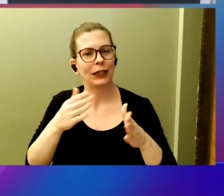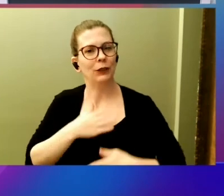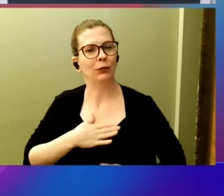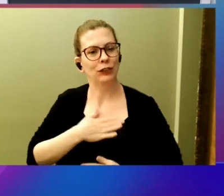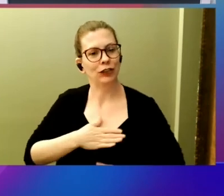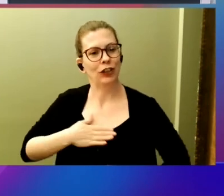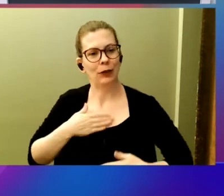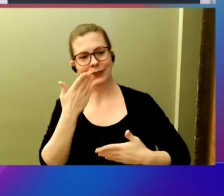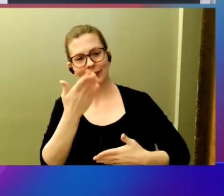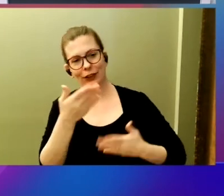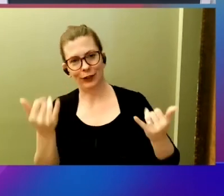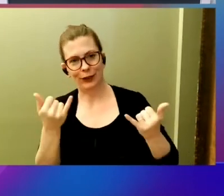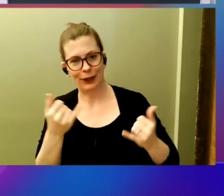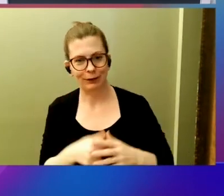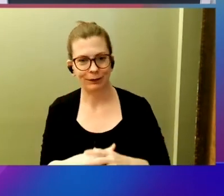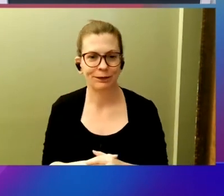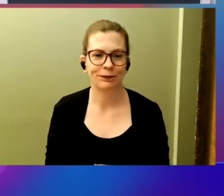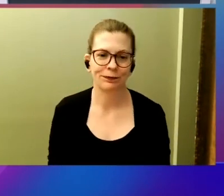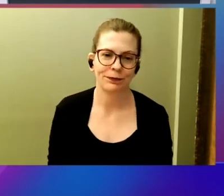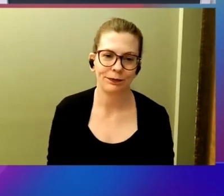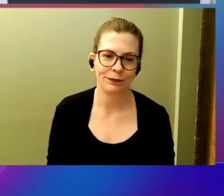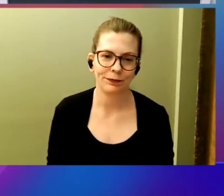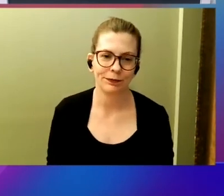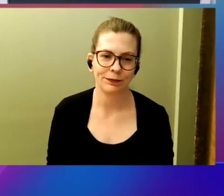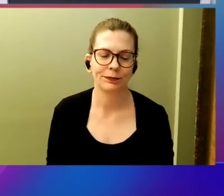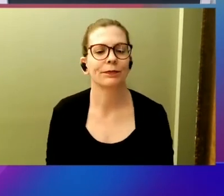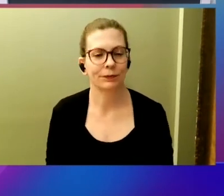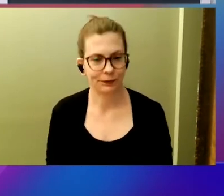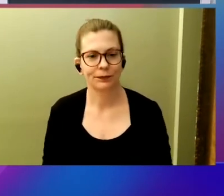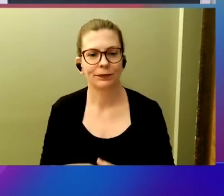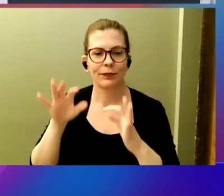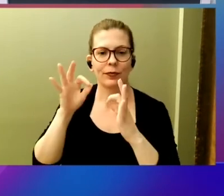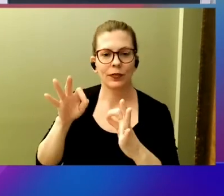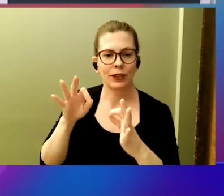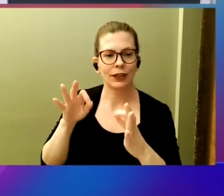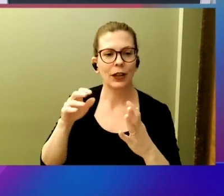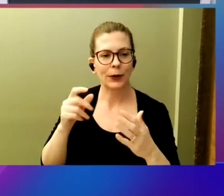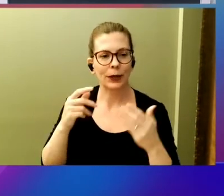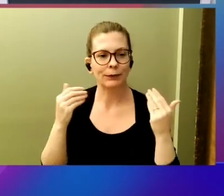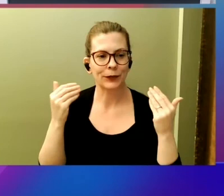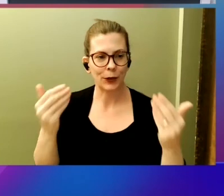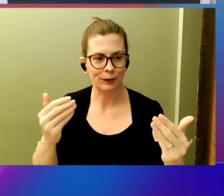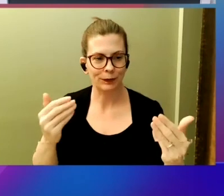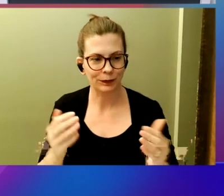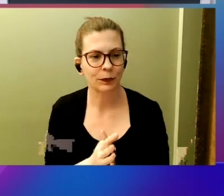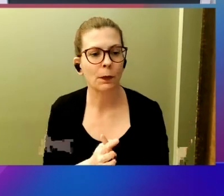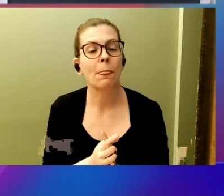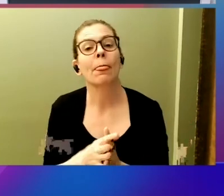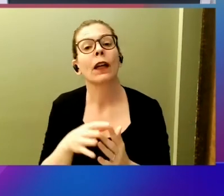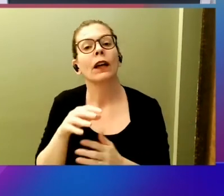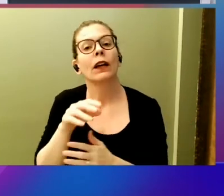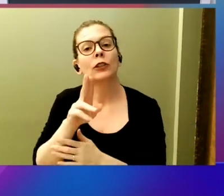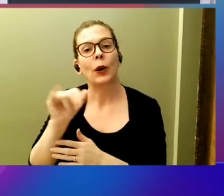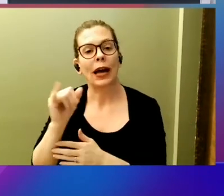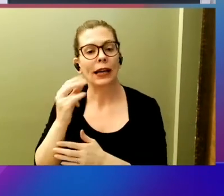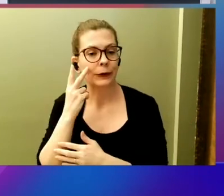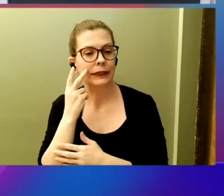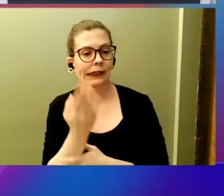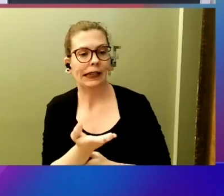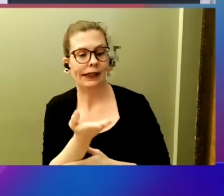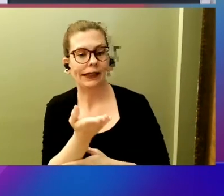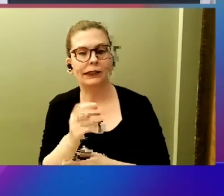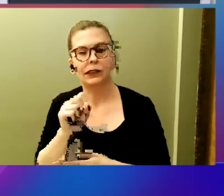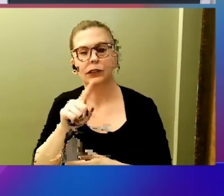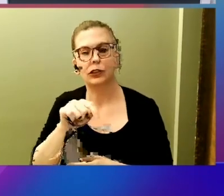right. Perfect. So onward ho. So the UI you see right here, this is Studio Lab. So